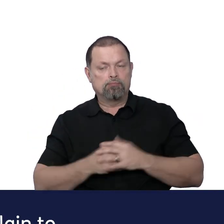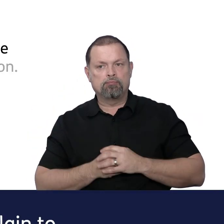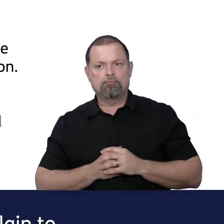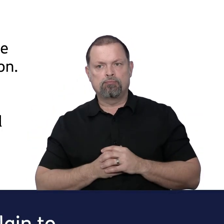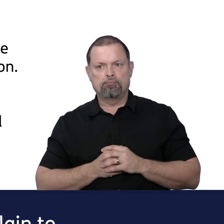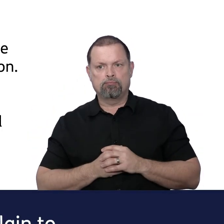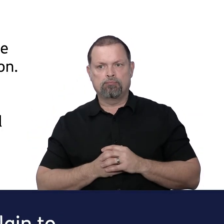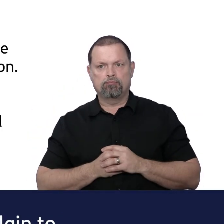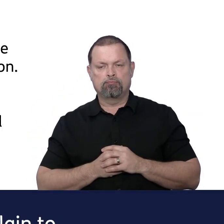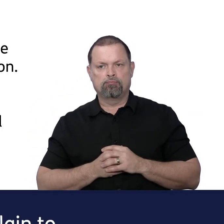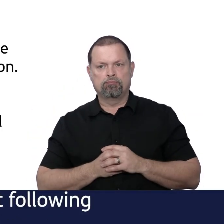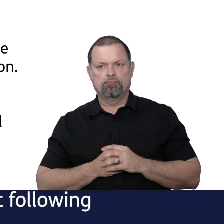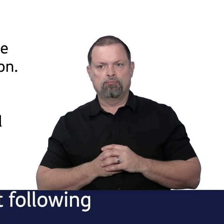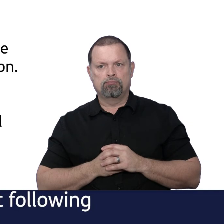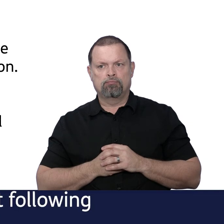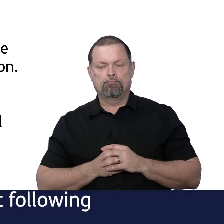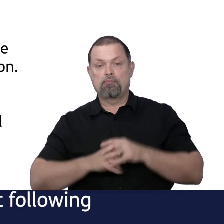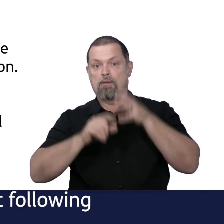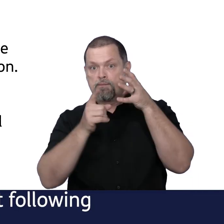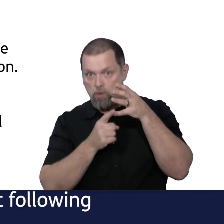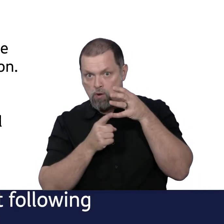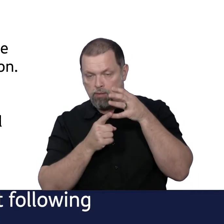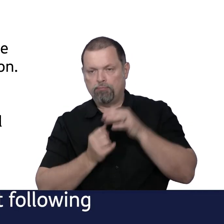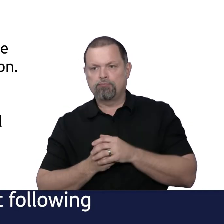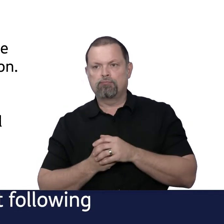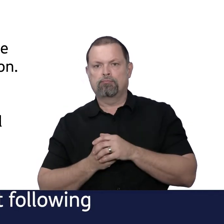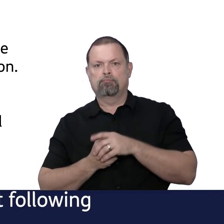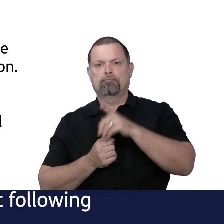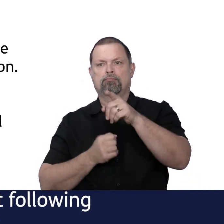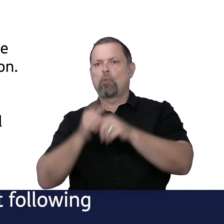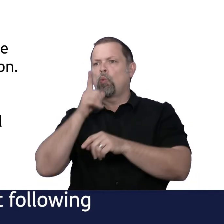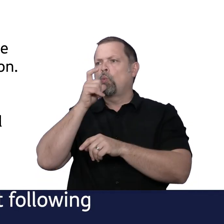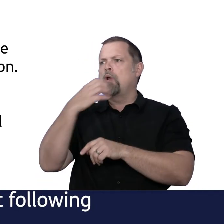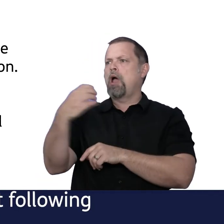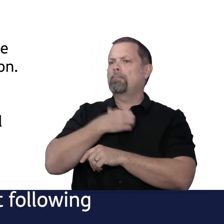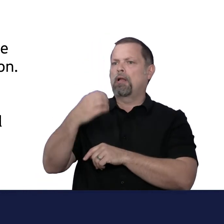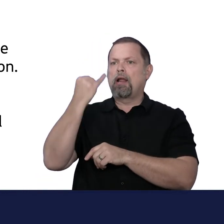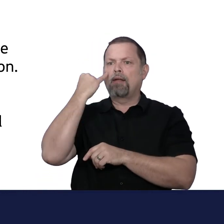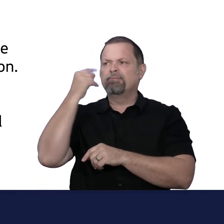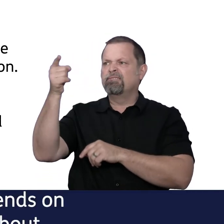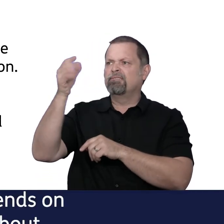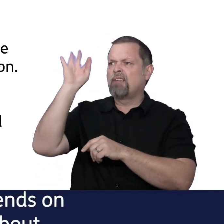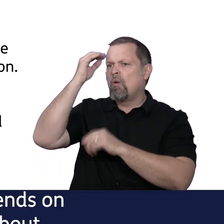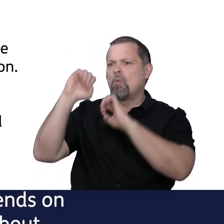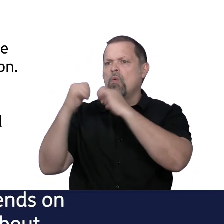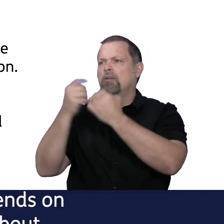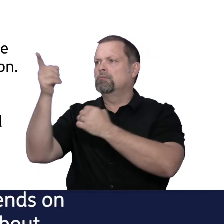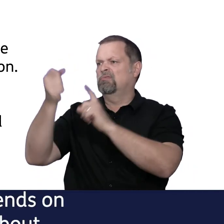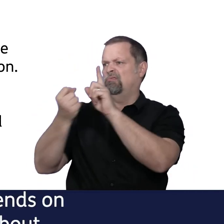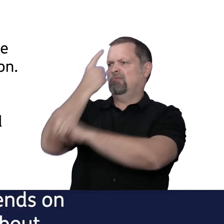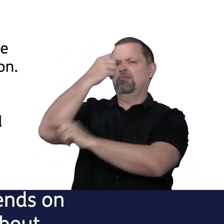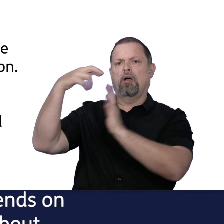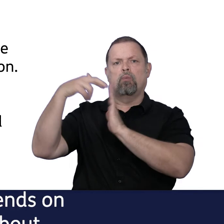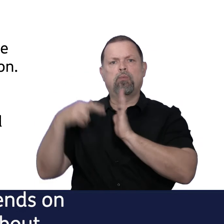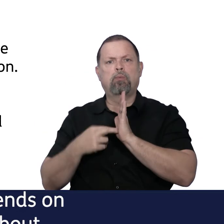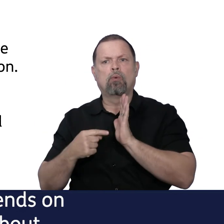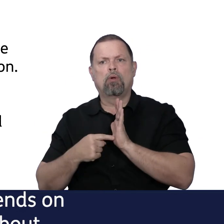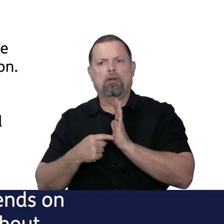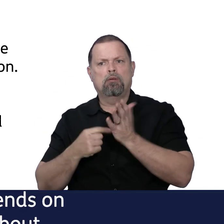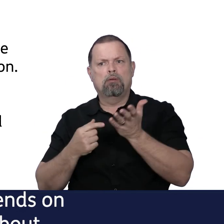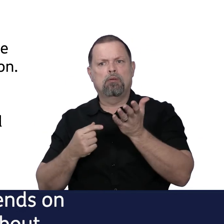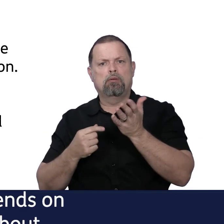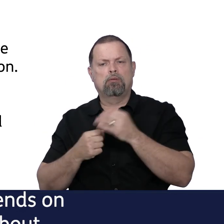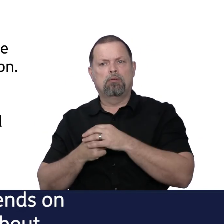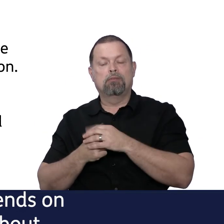Fourth, who do you complain to if a federal organization is not following accessibility rules? Who you complain to depends on